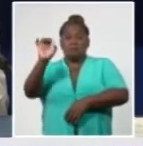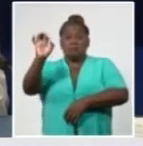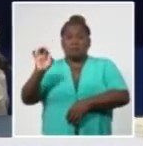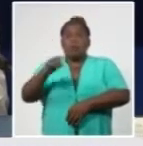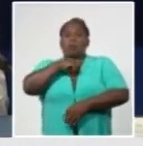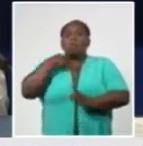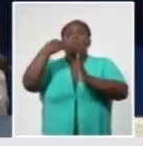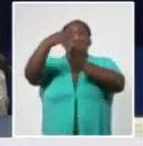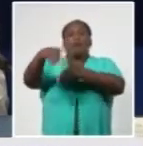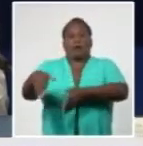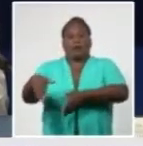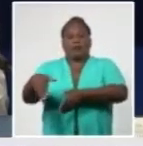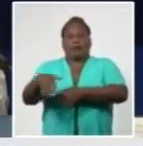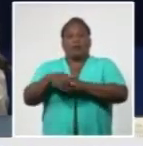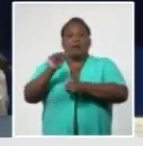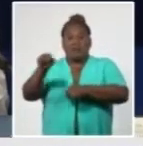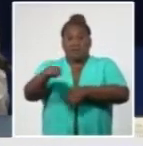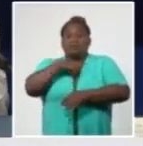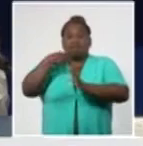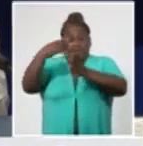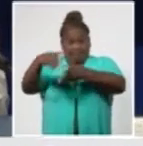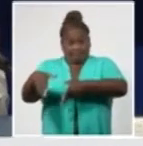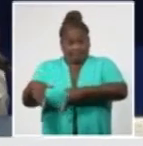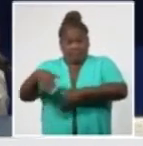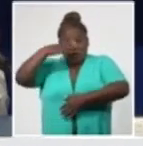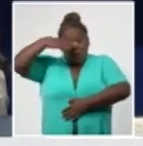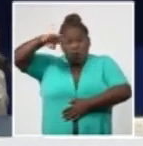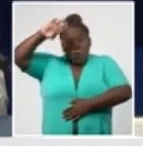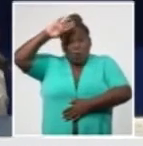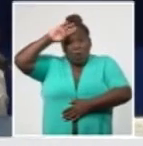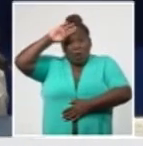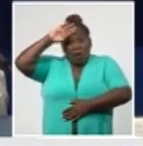and this gives Cuba a lethality of